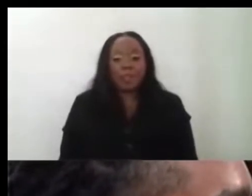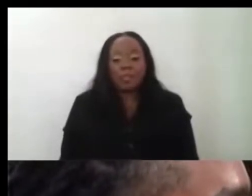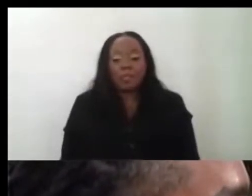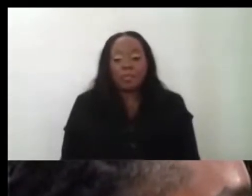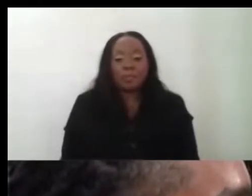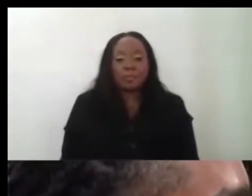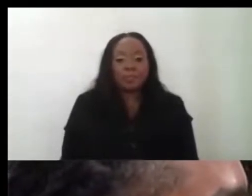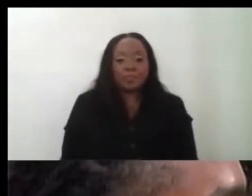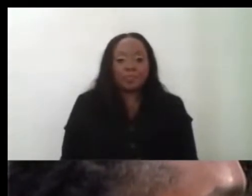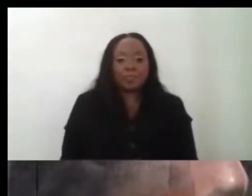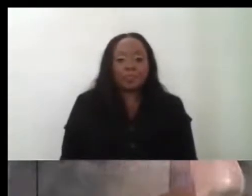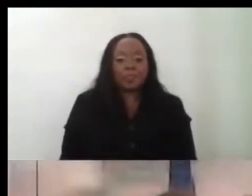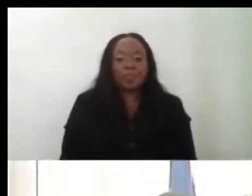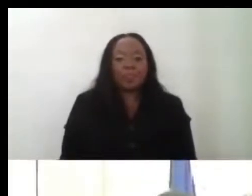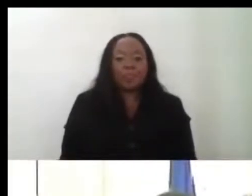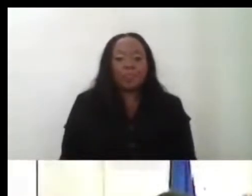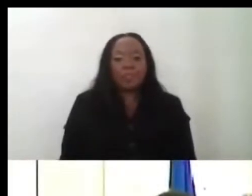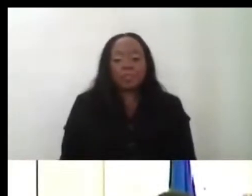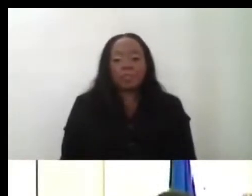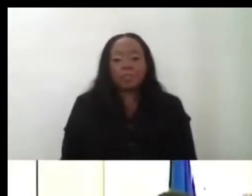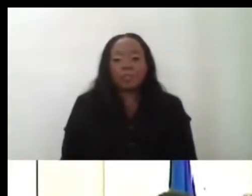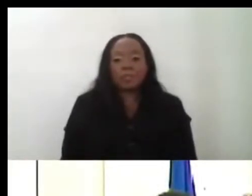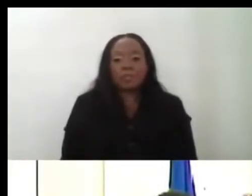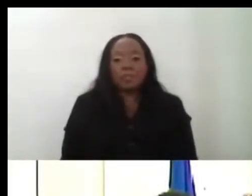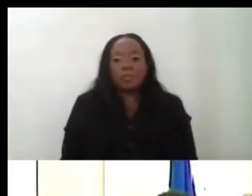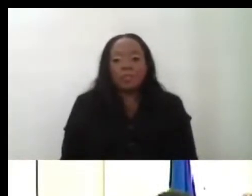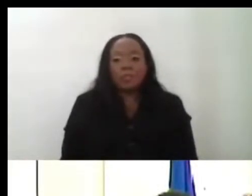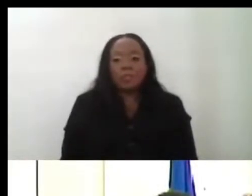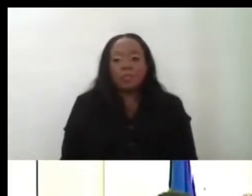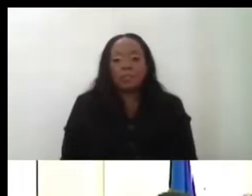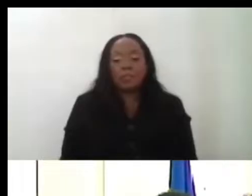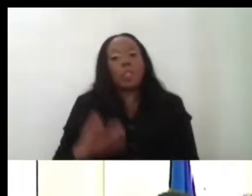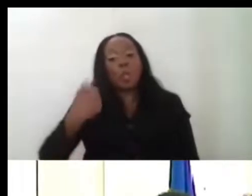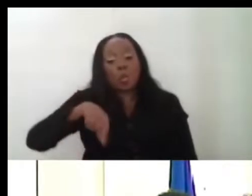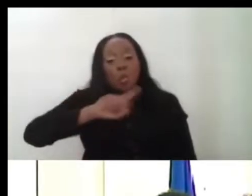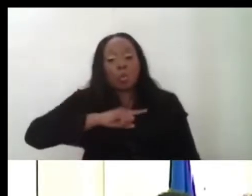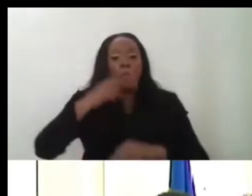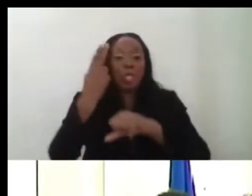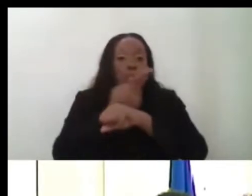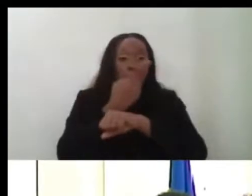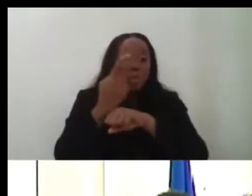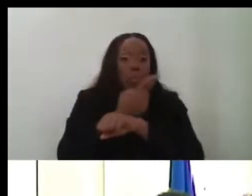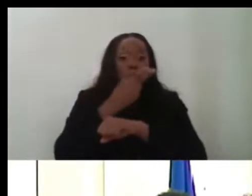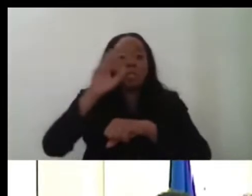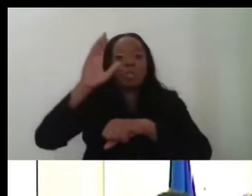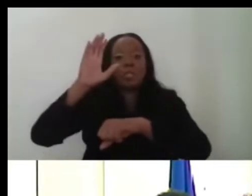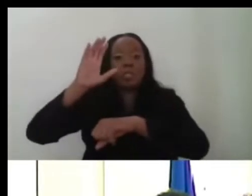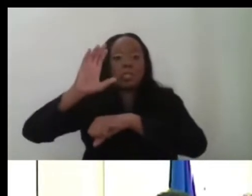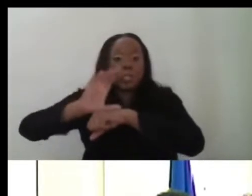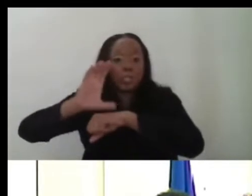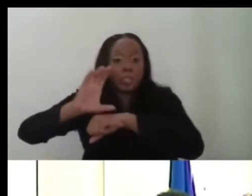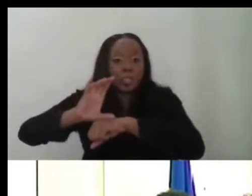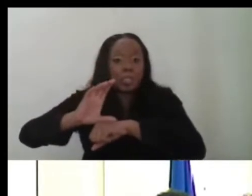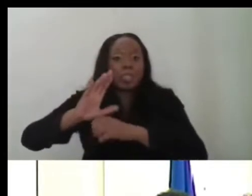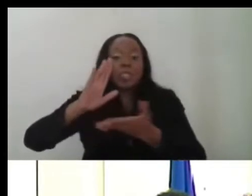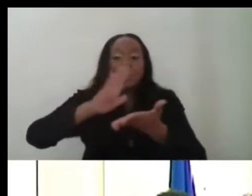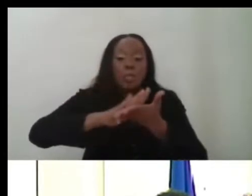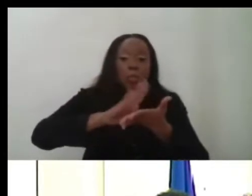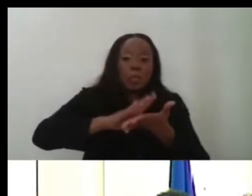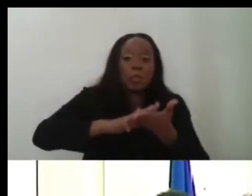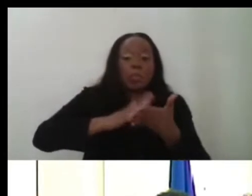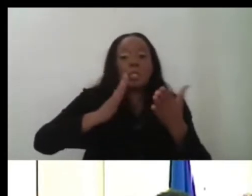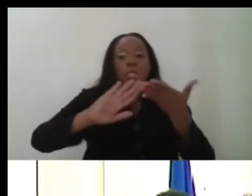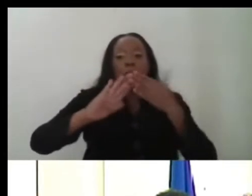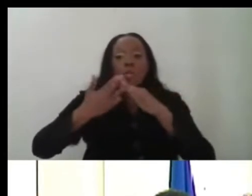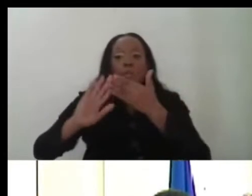As the population knows, we utilize schools and churches and other buildings, community buildings, as shelters,